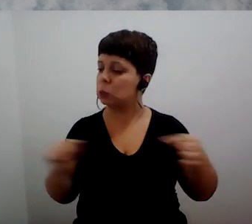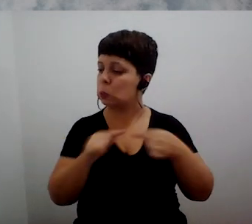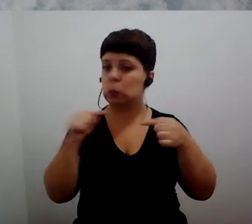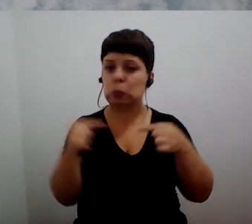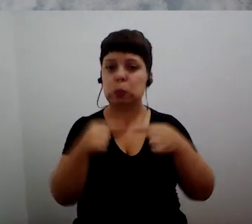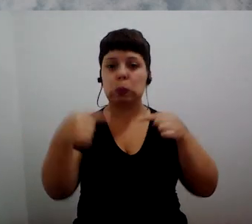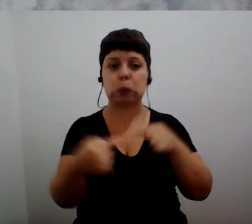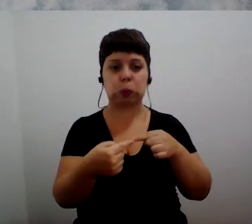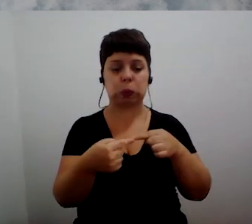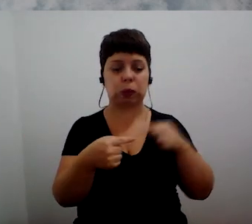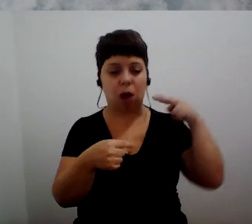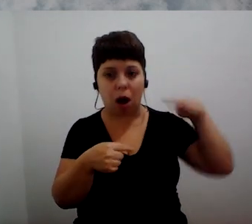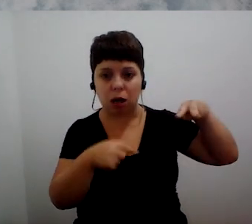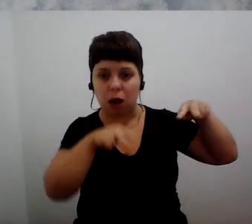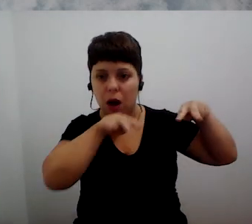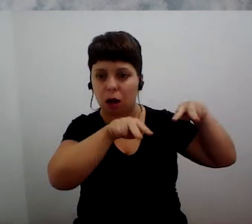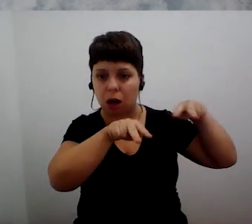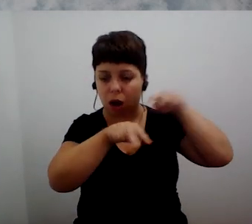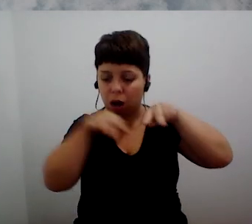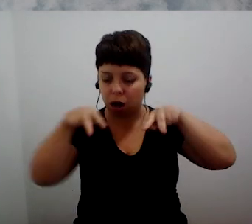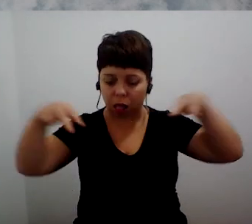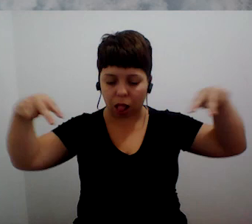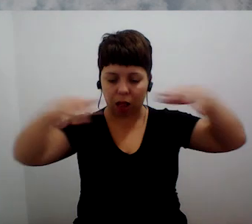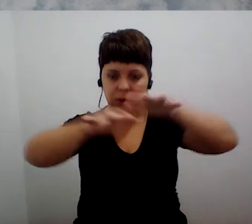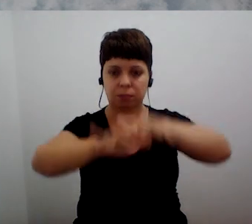Here in the city that I live, El Salvador,